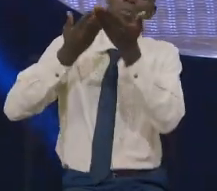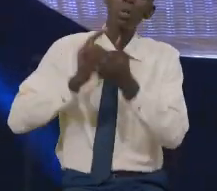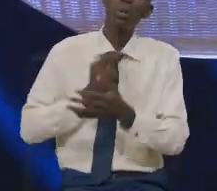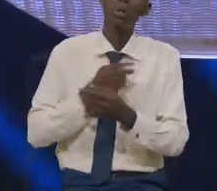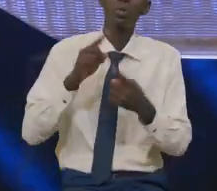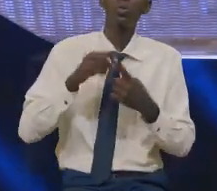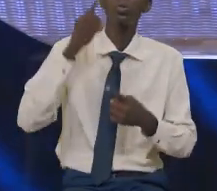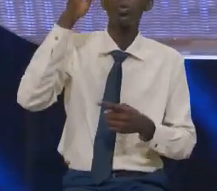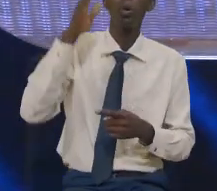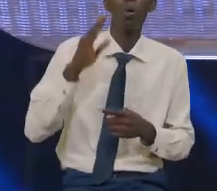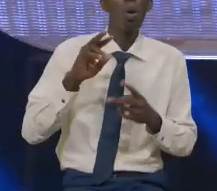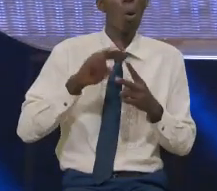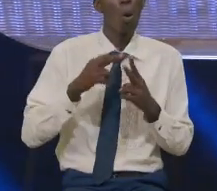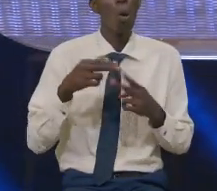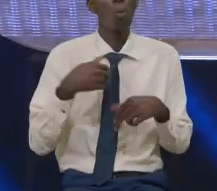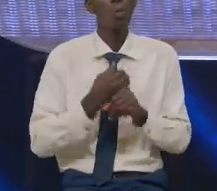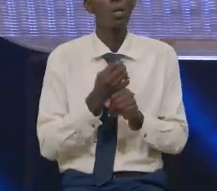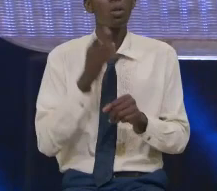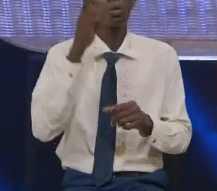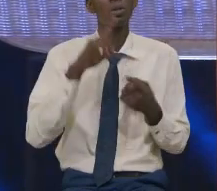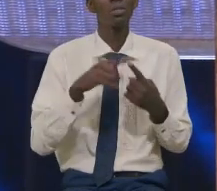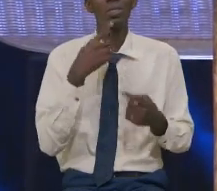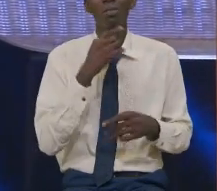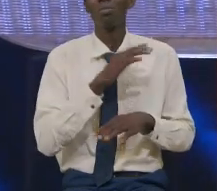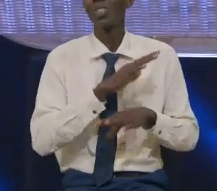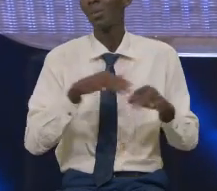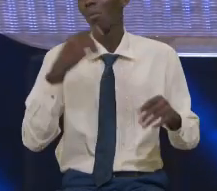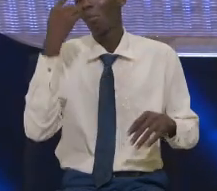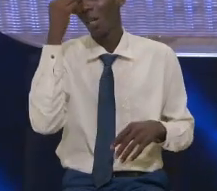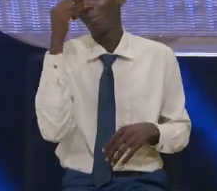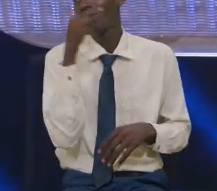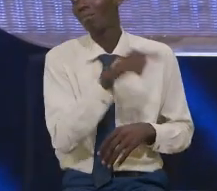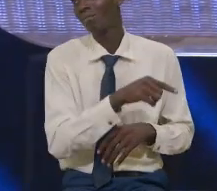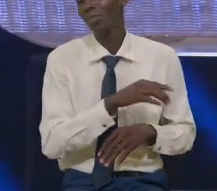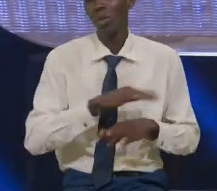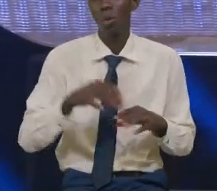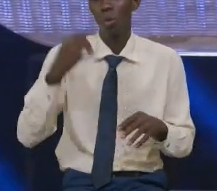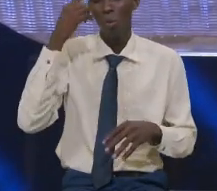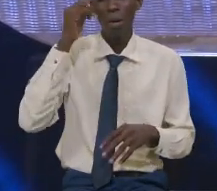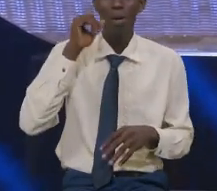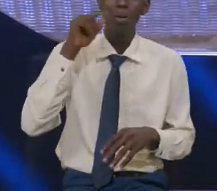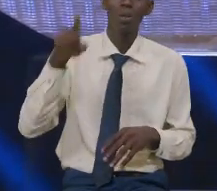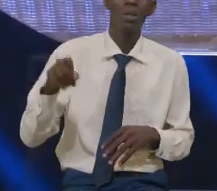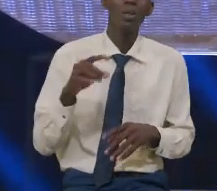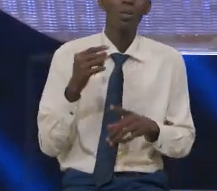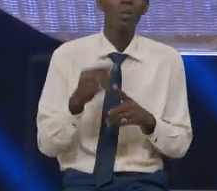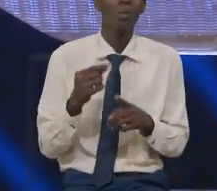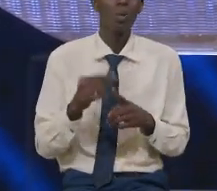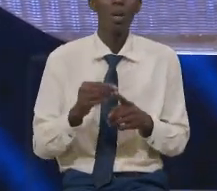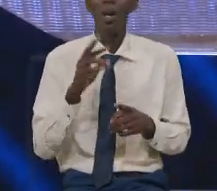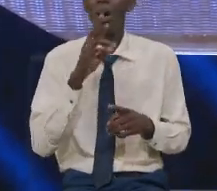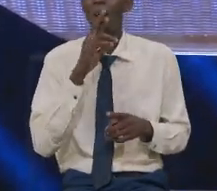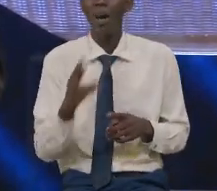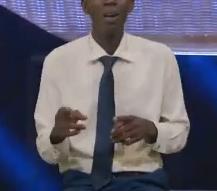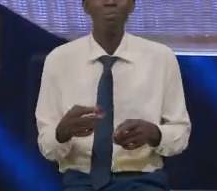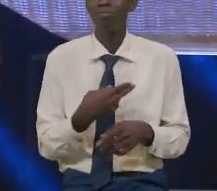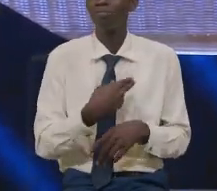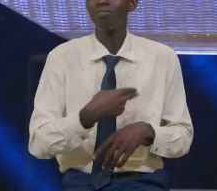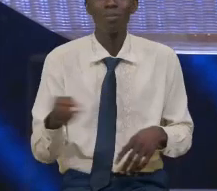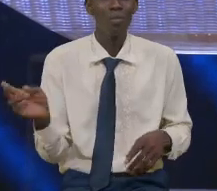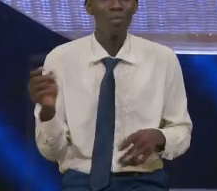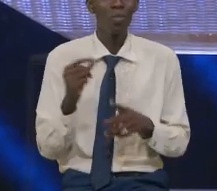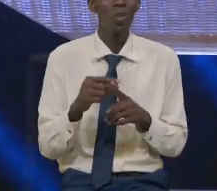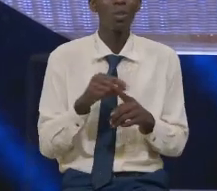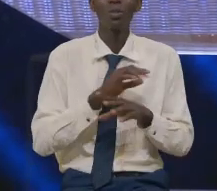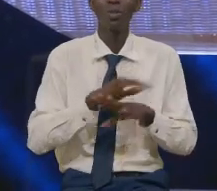God to say, don't mind him, don't mind her. His words, her words are superficial. Those words don't